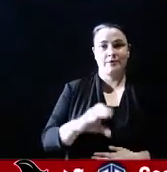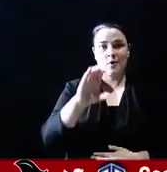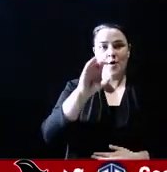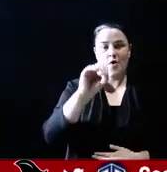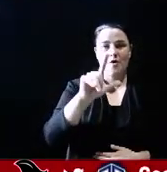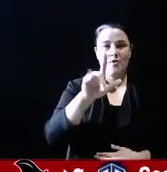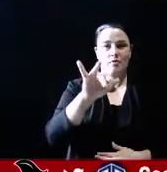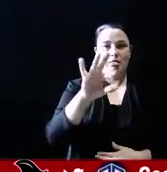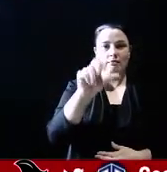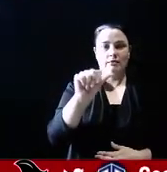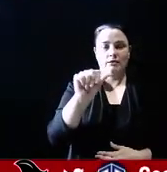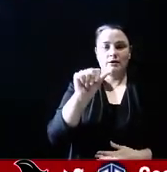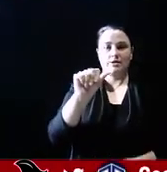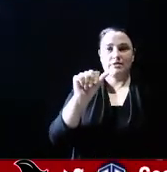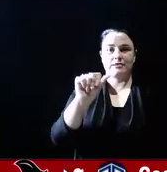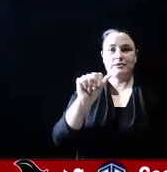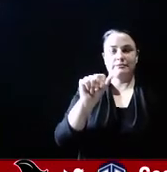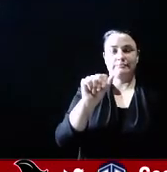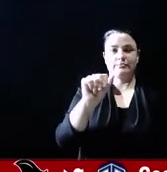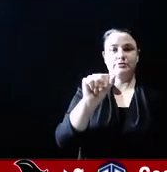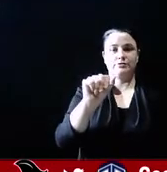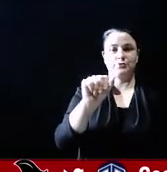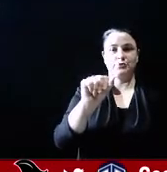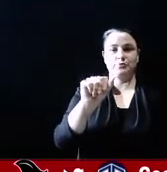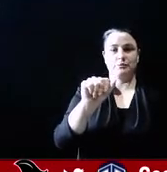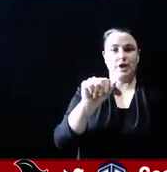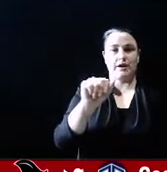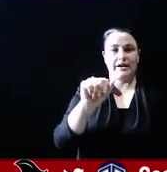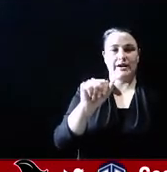Olivia Iowan Cotter.